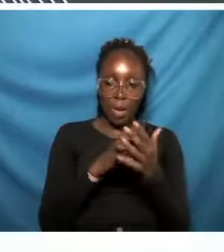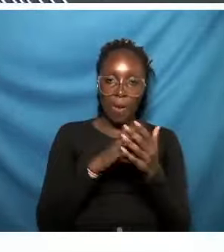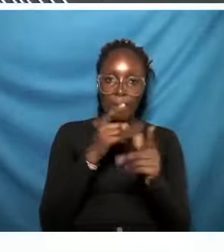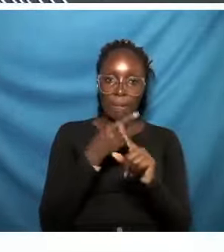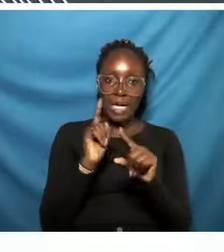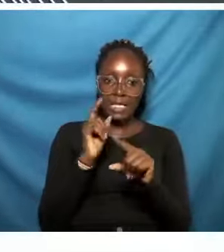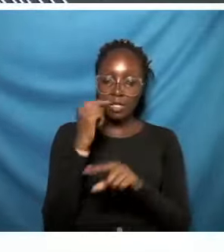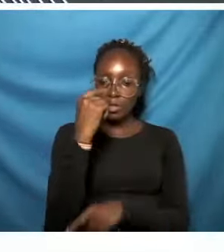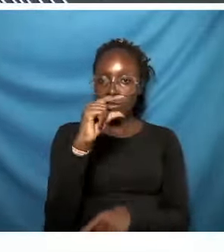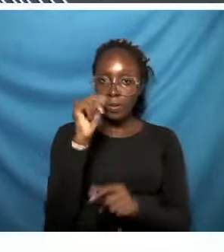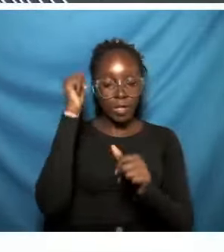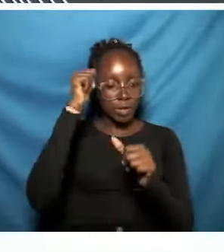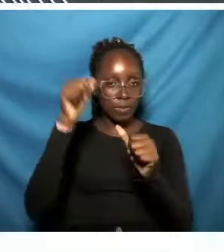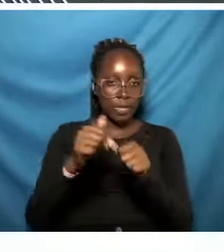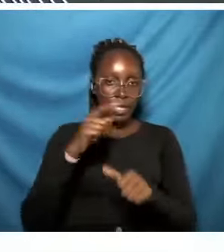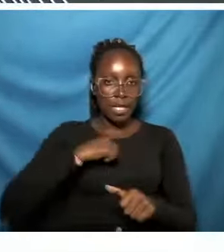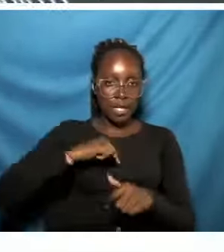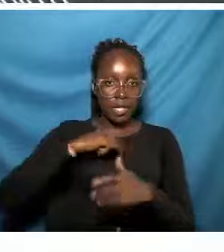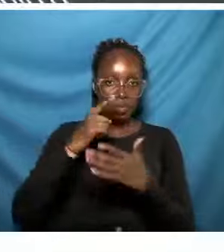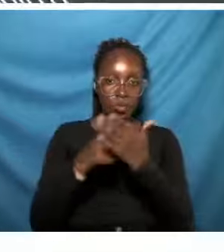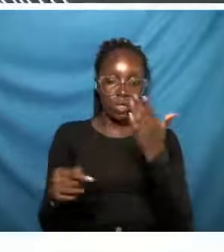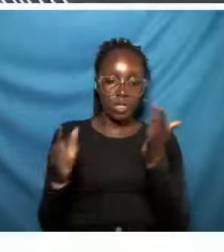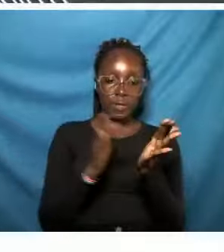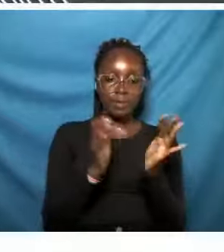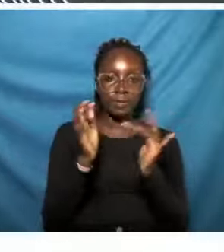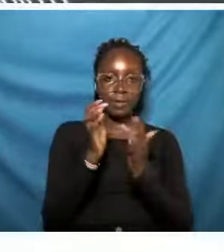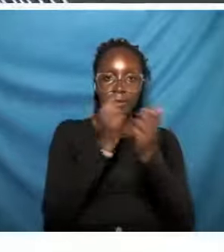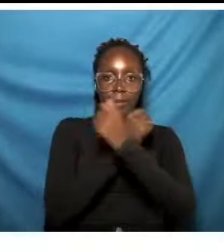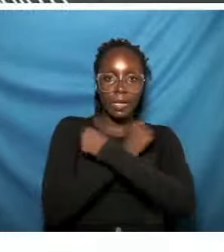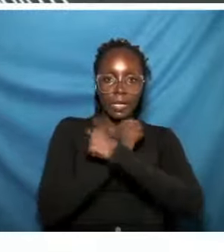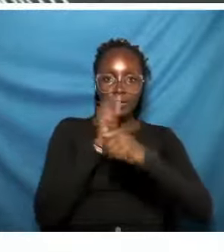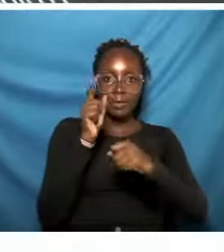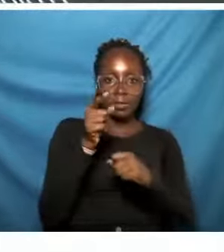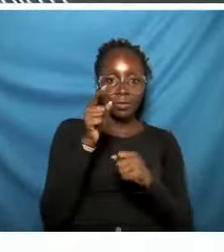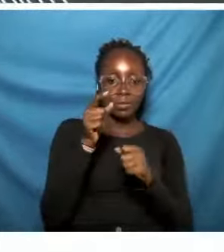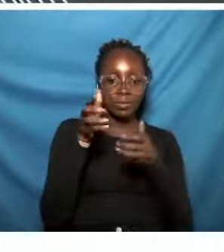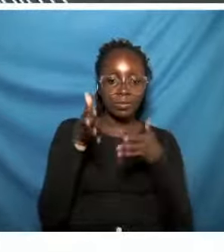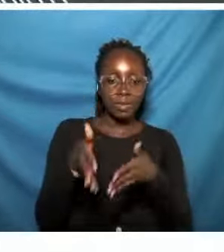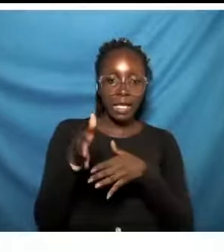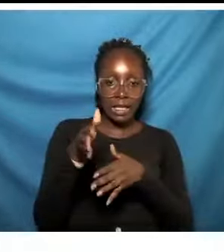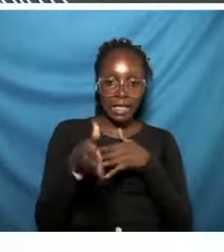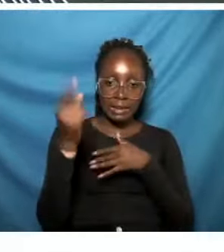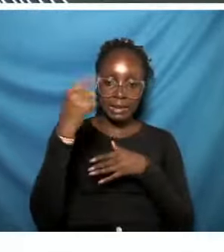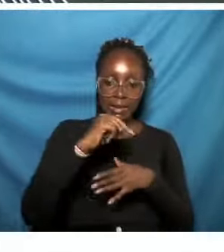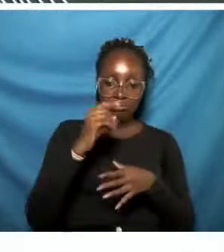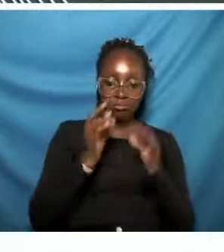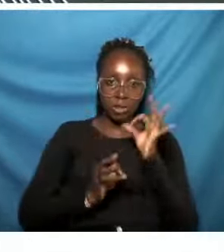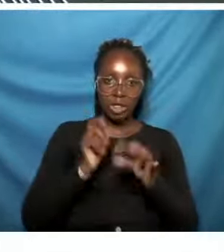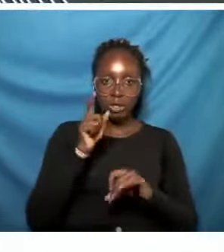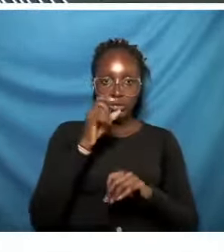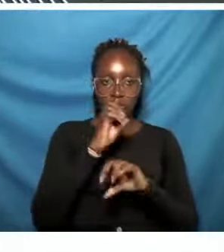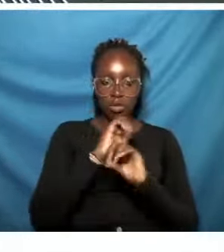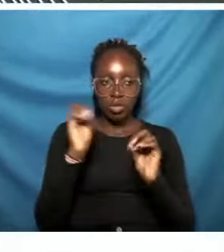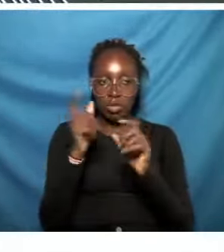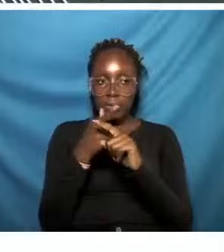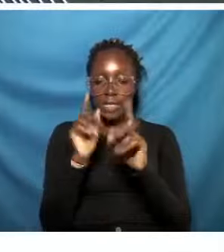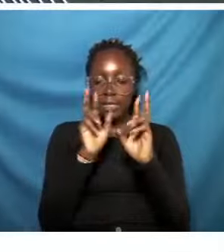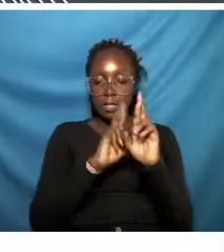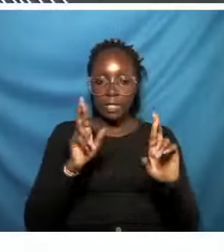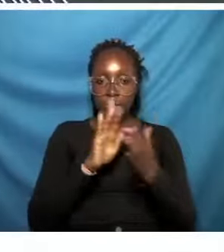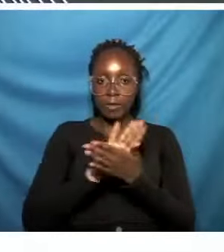that Jesus loves you and that he is not present to judge you, but is available to forgive